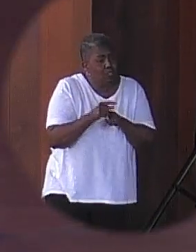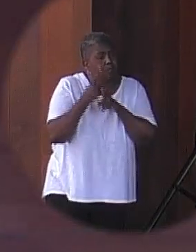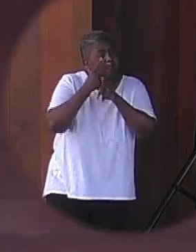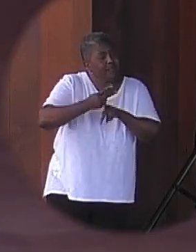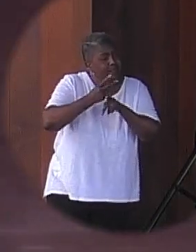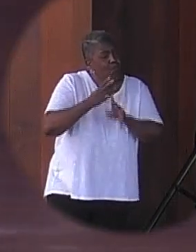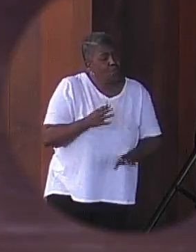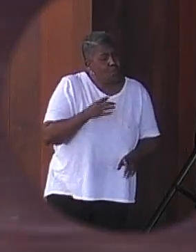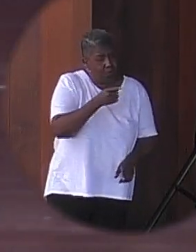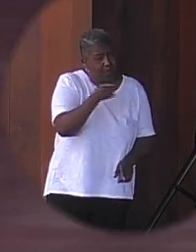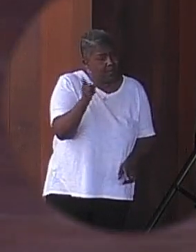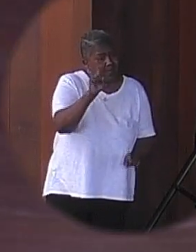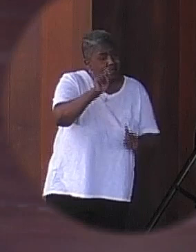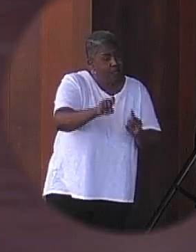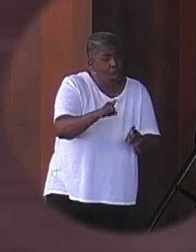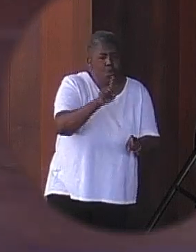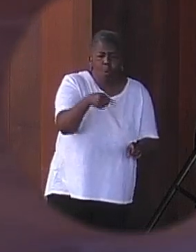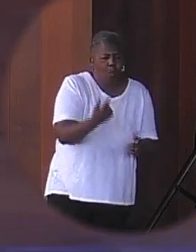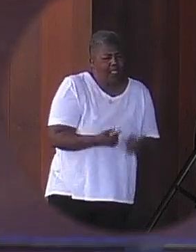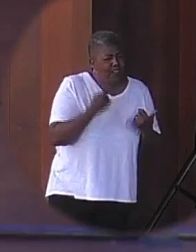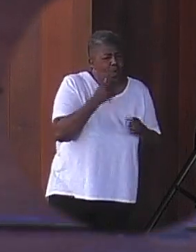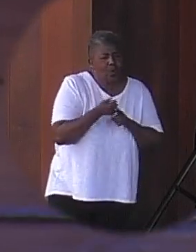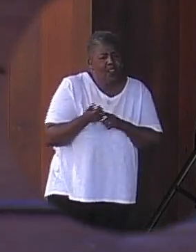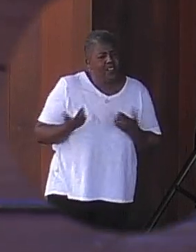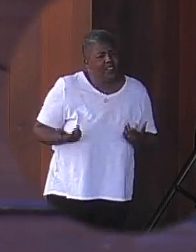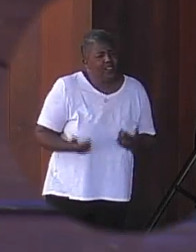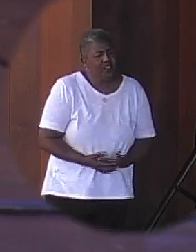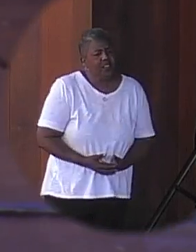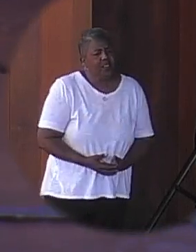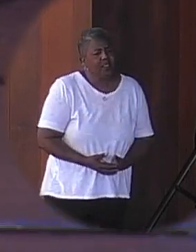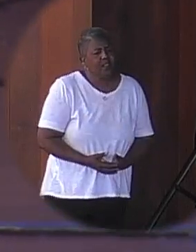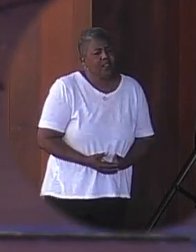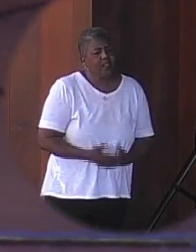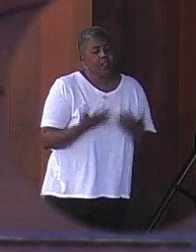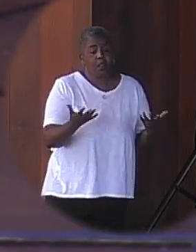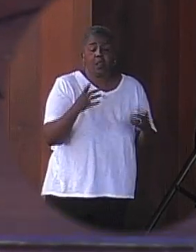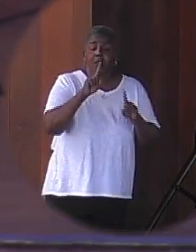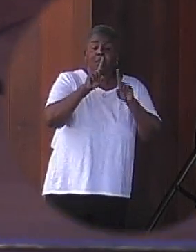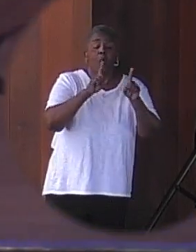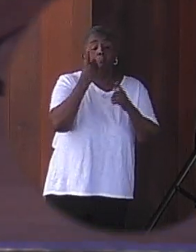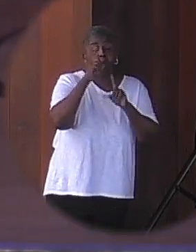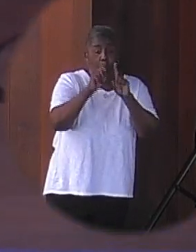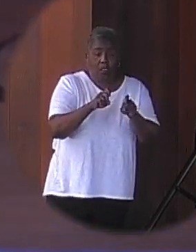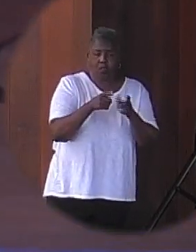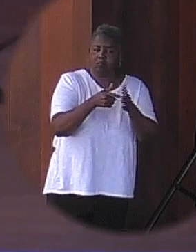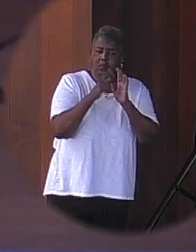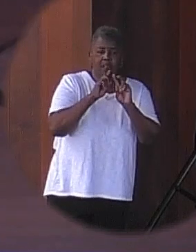keeper? Or do you only live for yourself? It's a question you've got to answer.